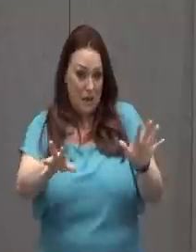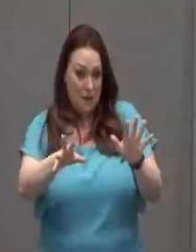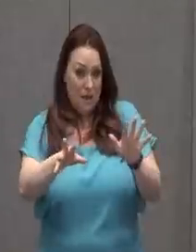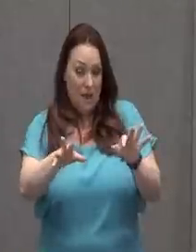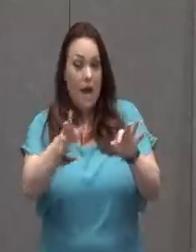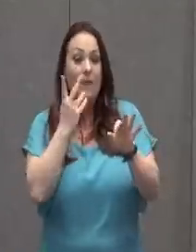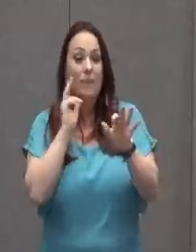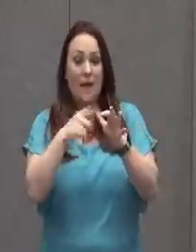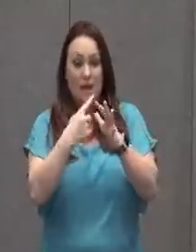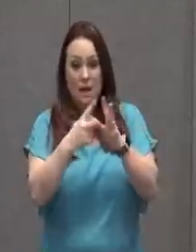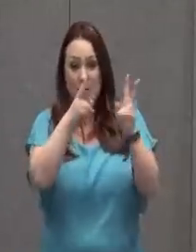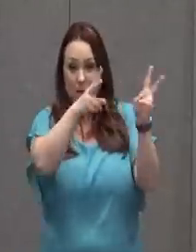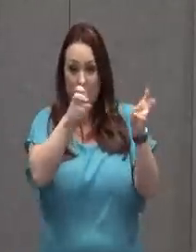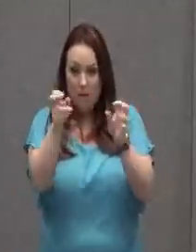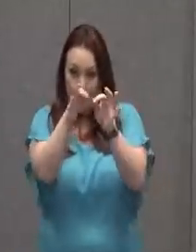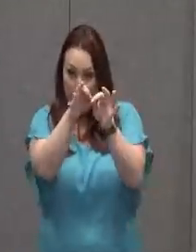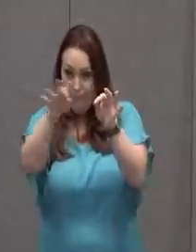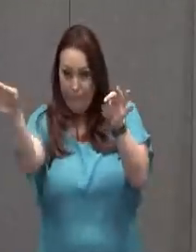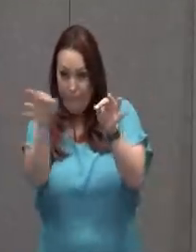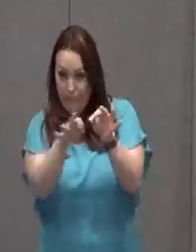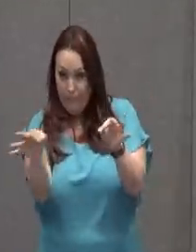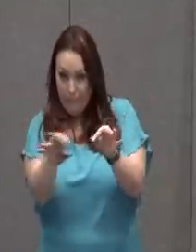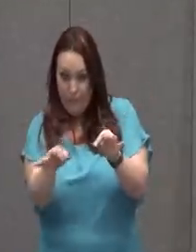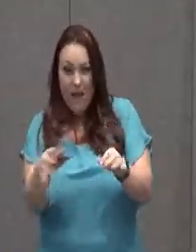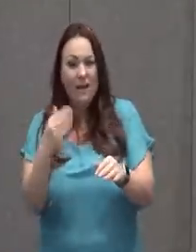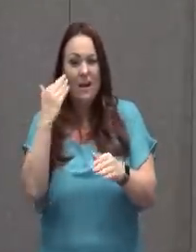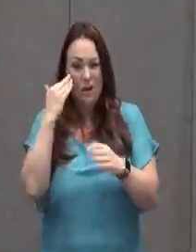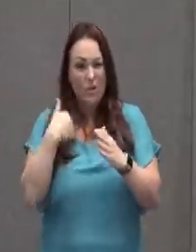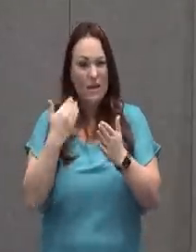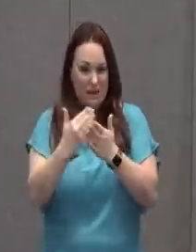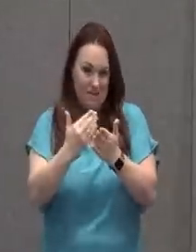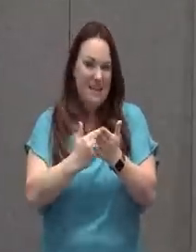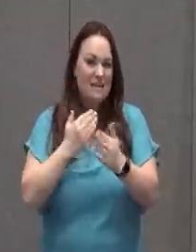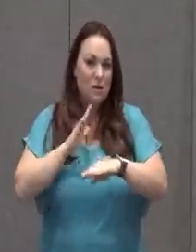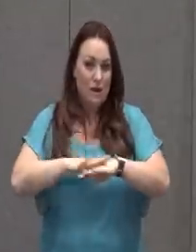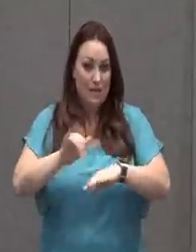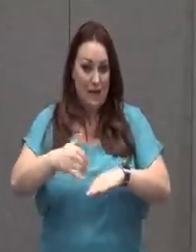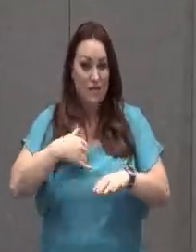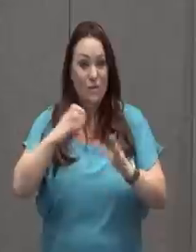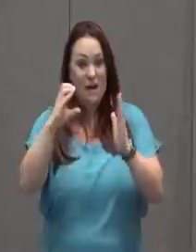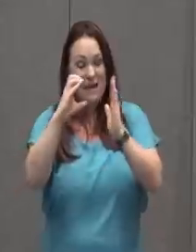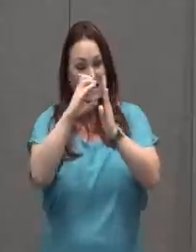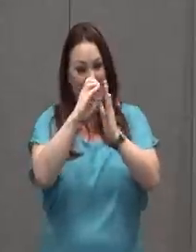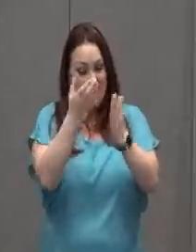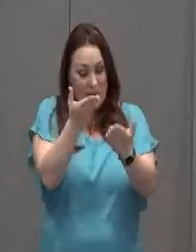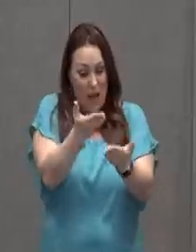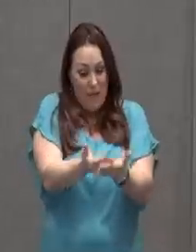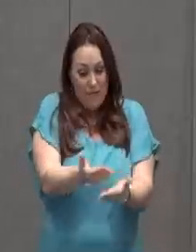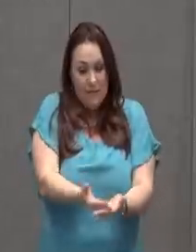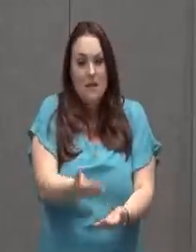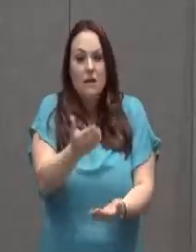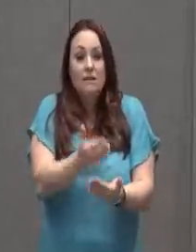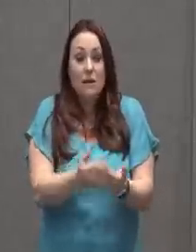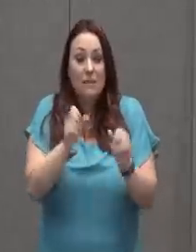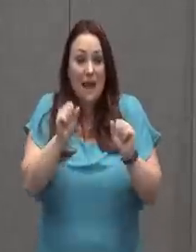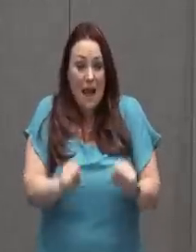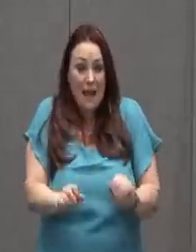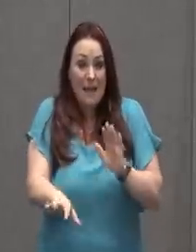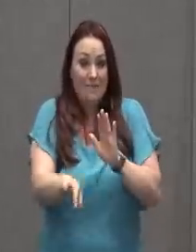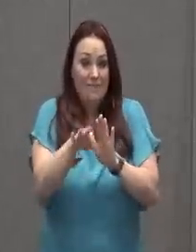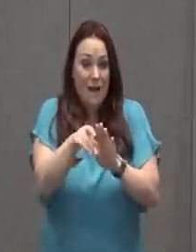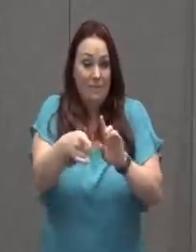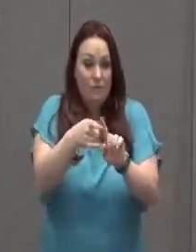text evidence and quoting. So I know that my text evidence is something that is visible in my